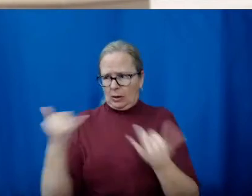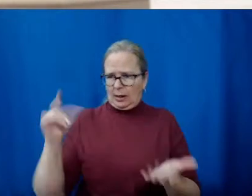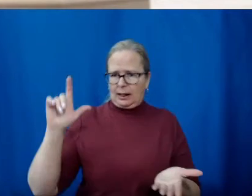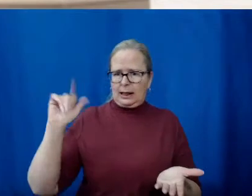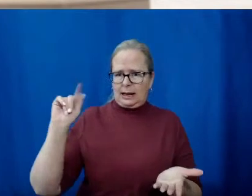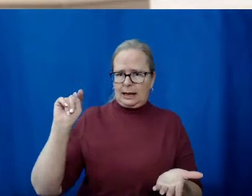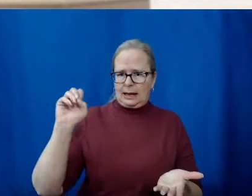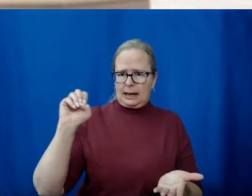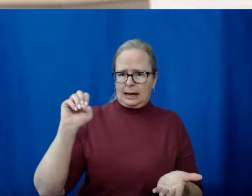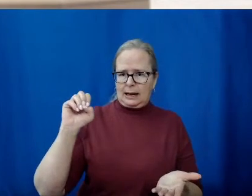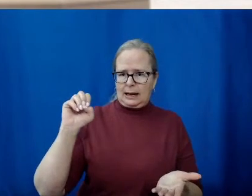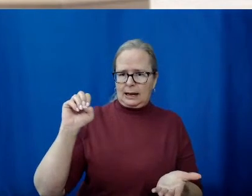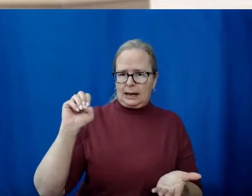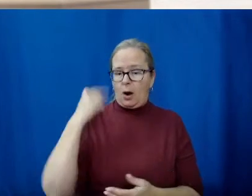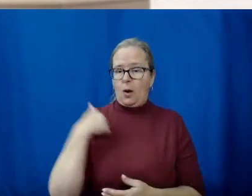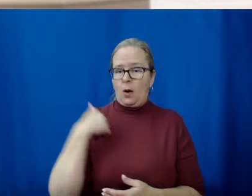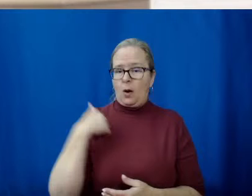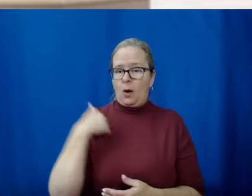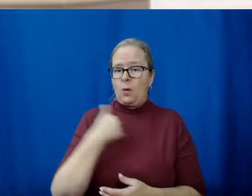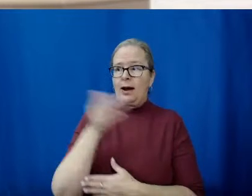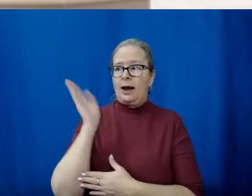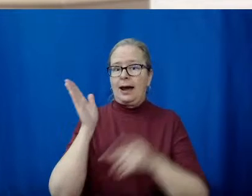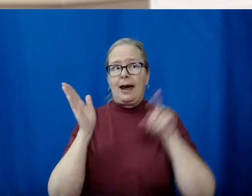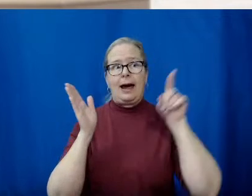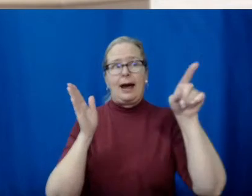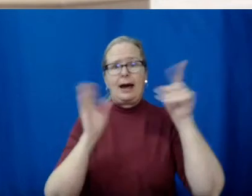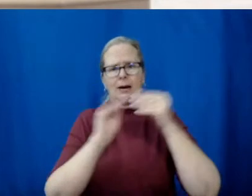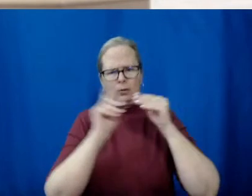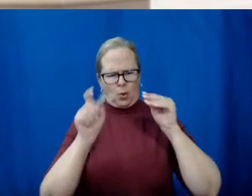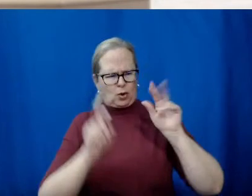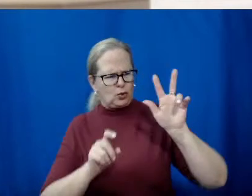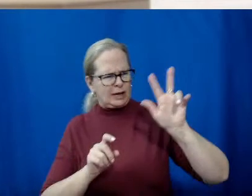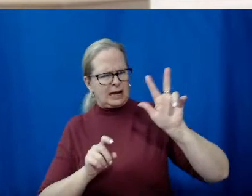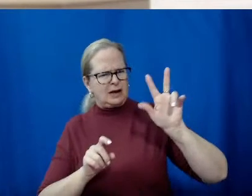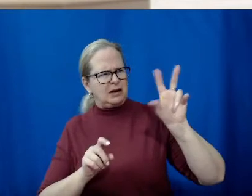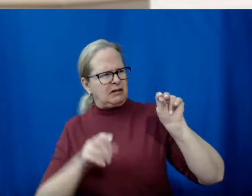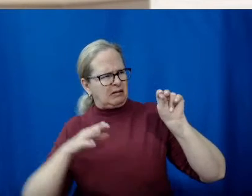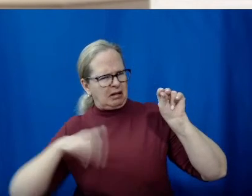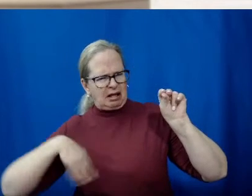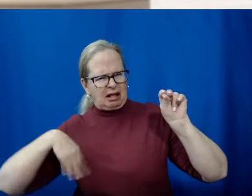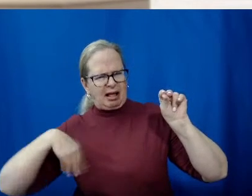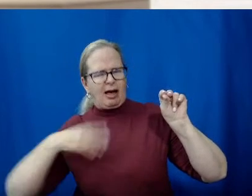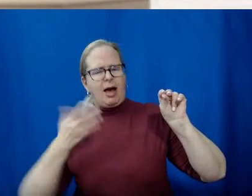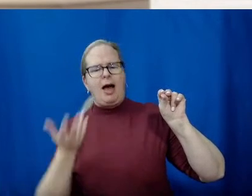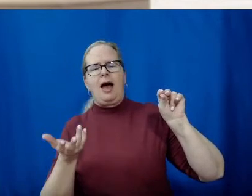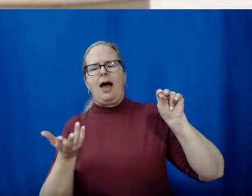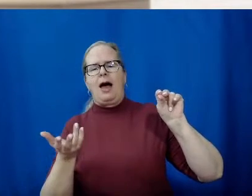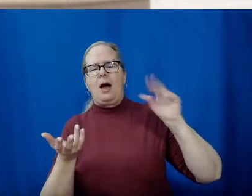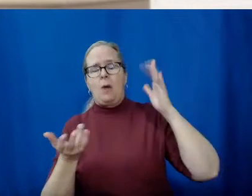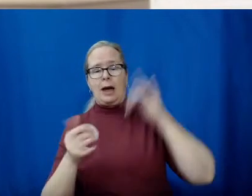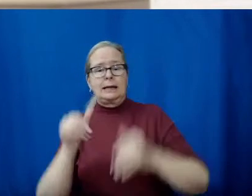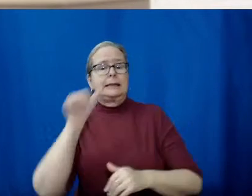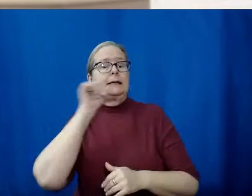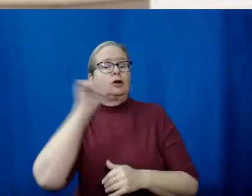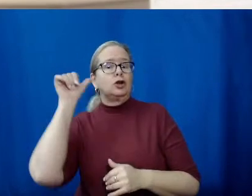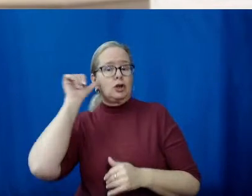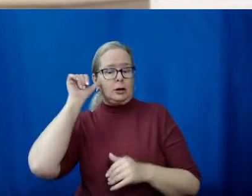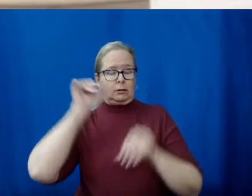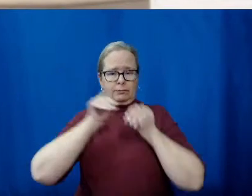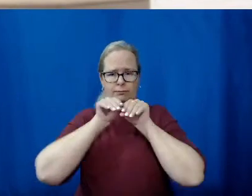unfortunately. But I can present the ones that were released yesterday that covered the 4 days and do a little editorializing.